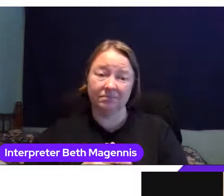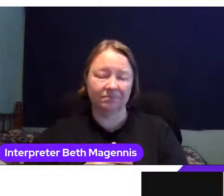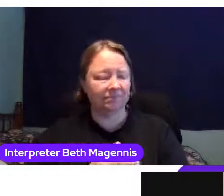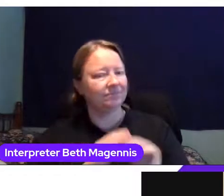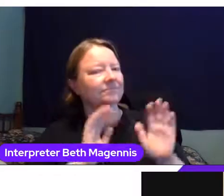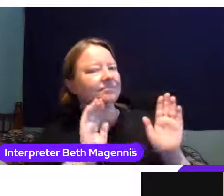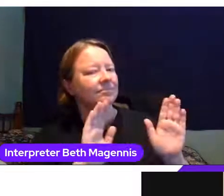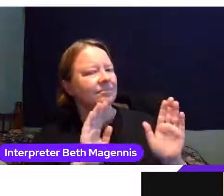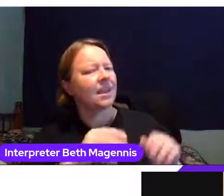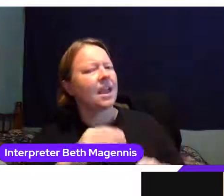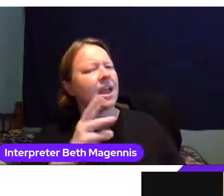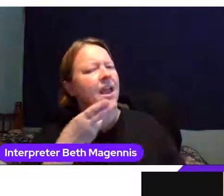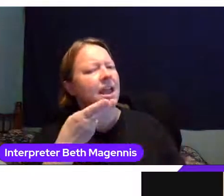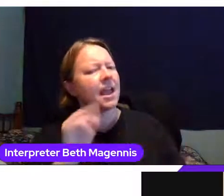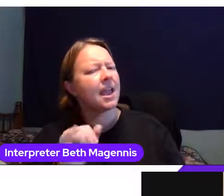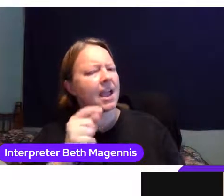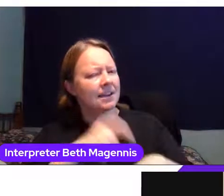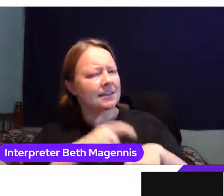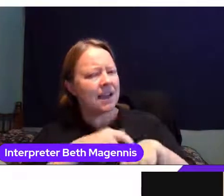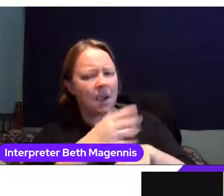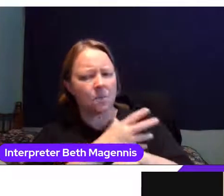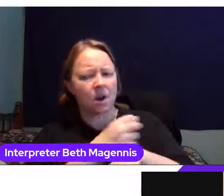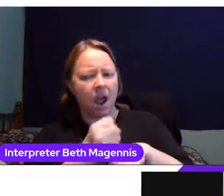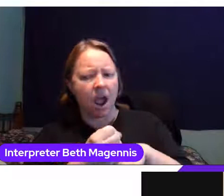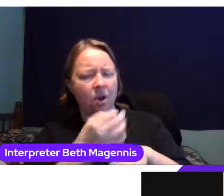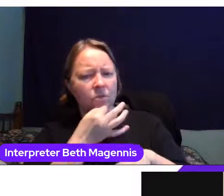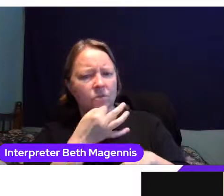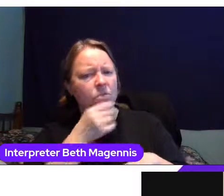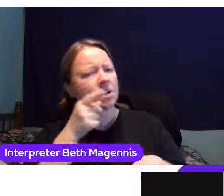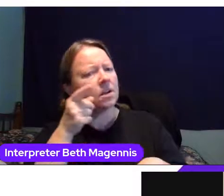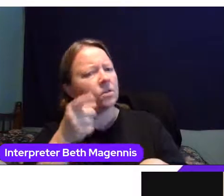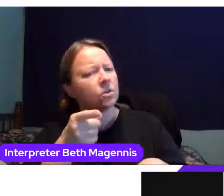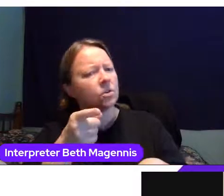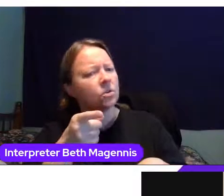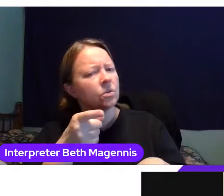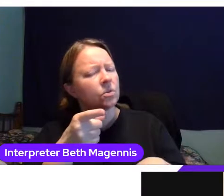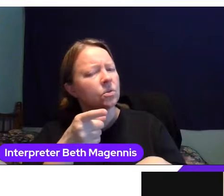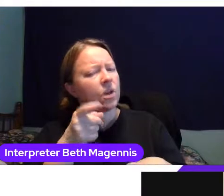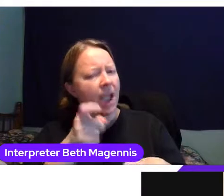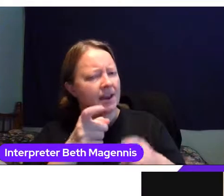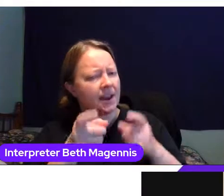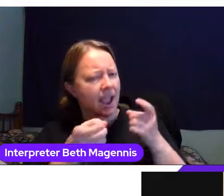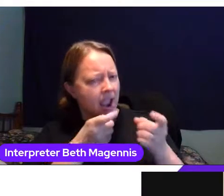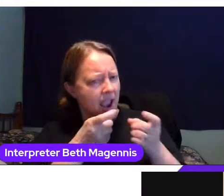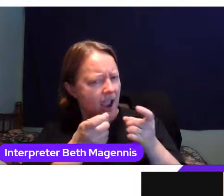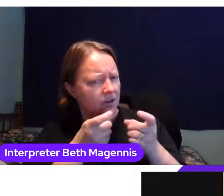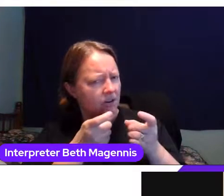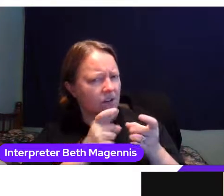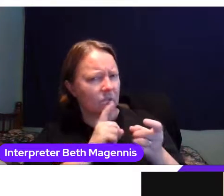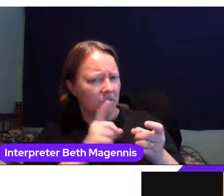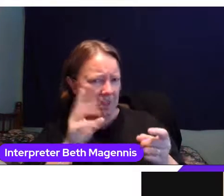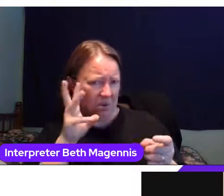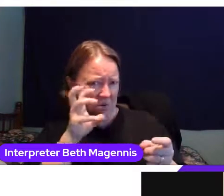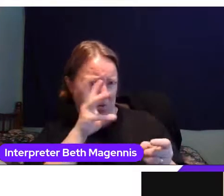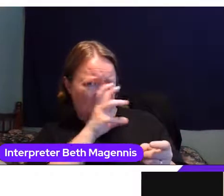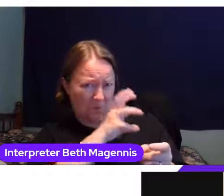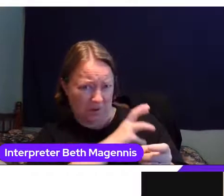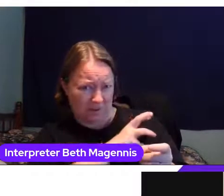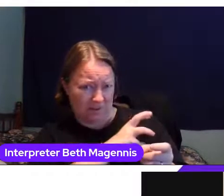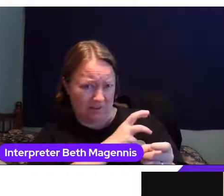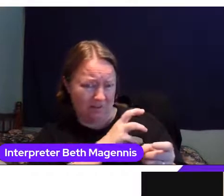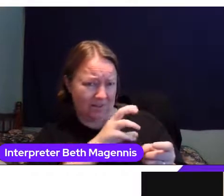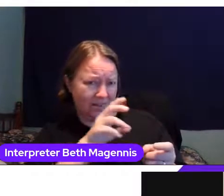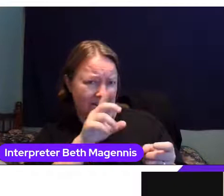Excellent. Hey, as our time's running out, have you dealt with any like just wacky